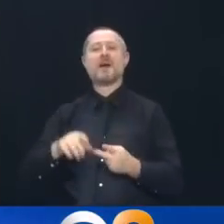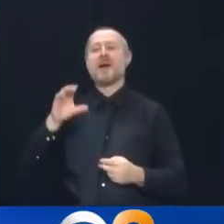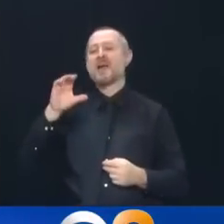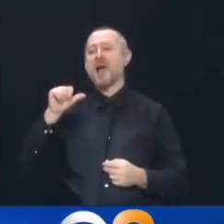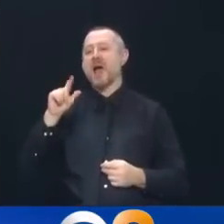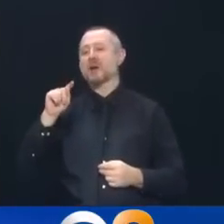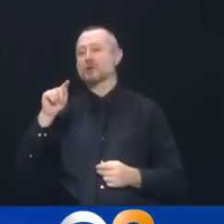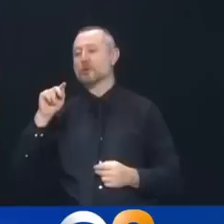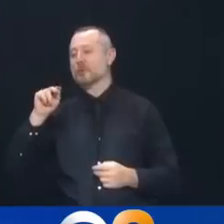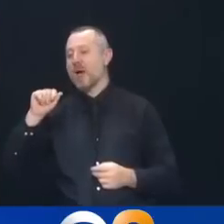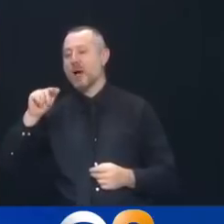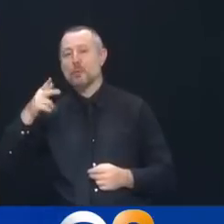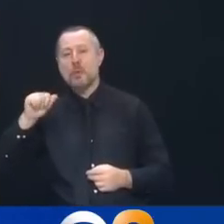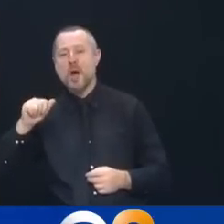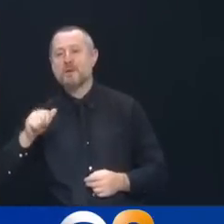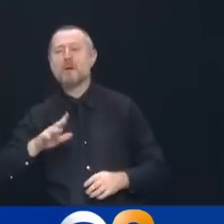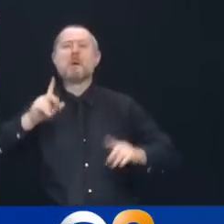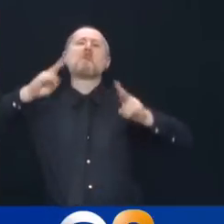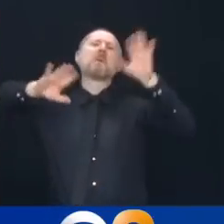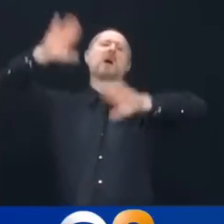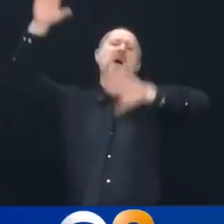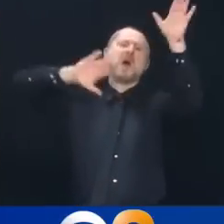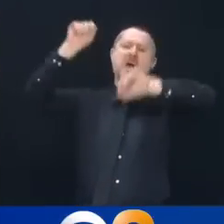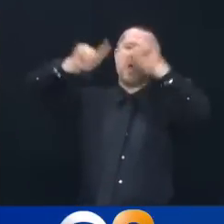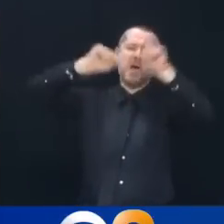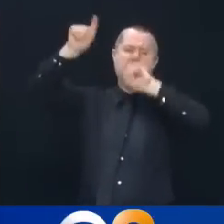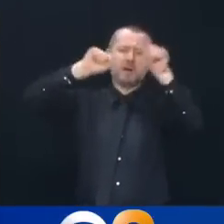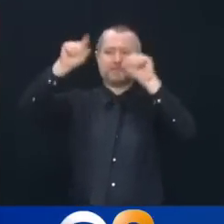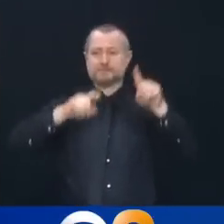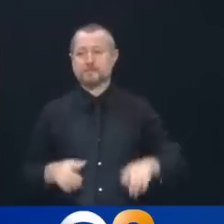know, Governor, your threshold is... Nick?